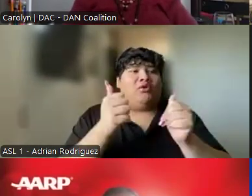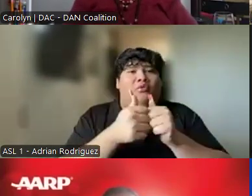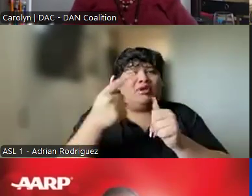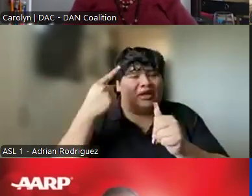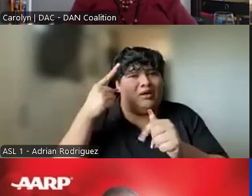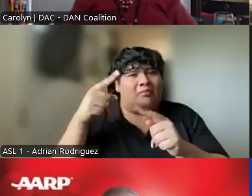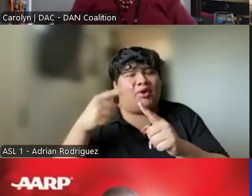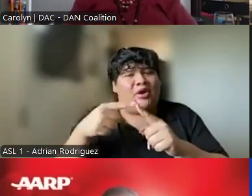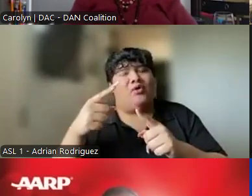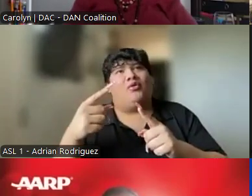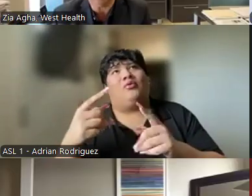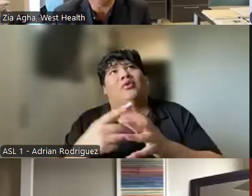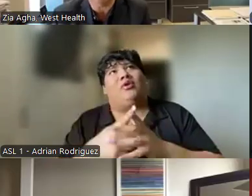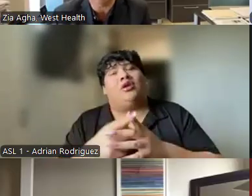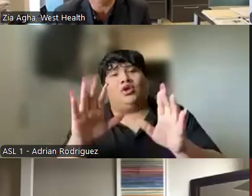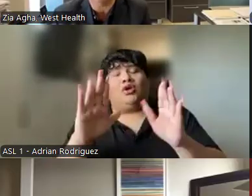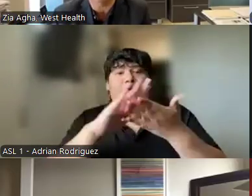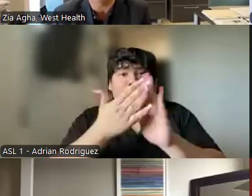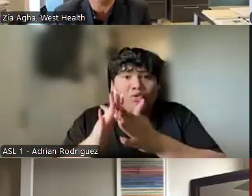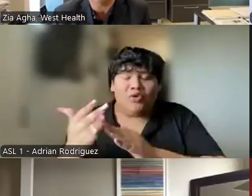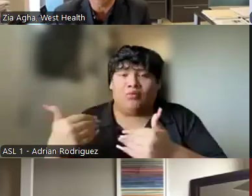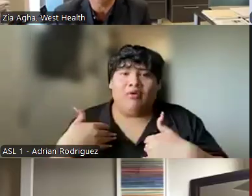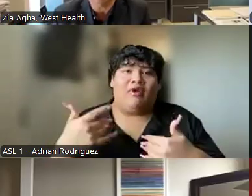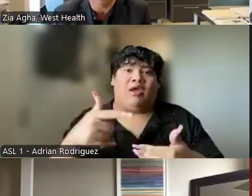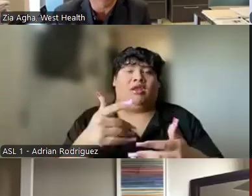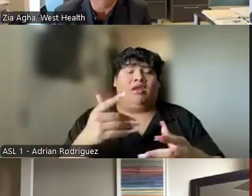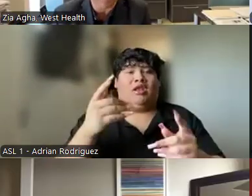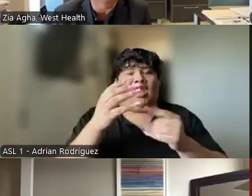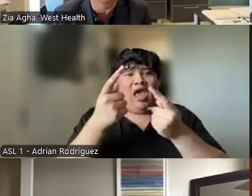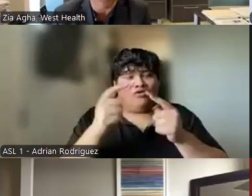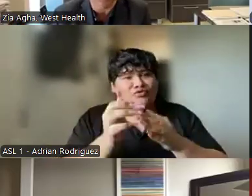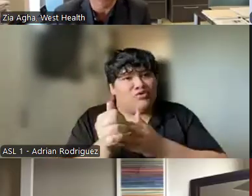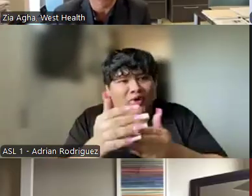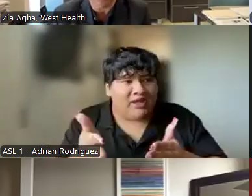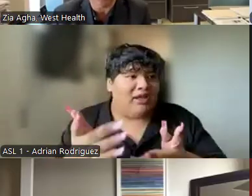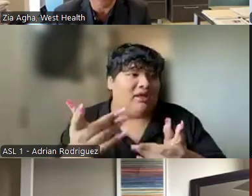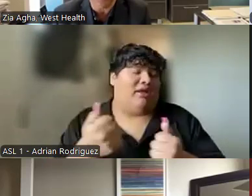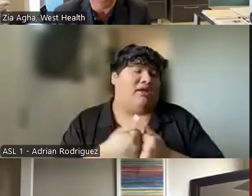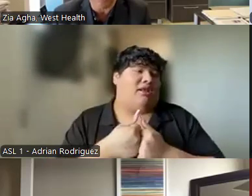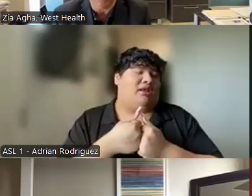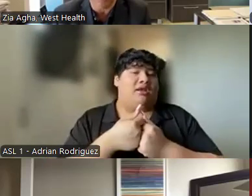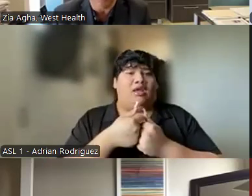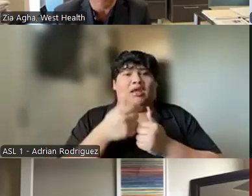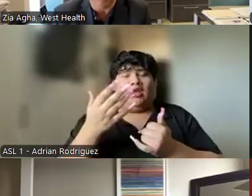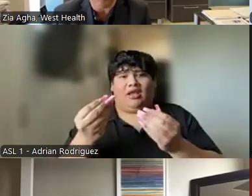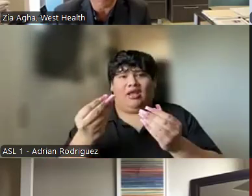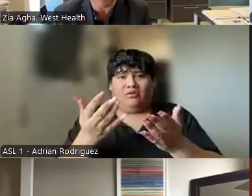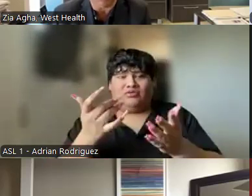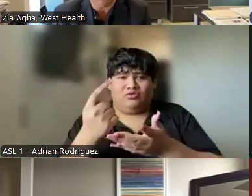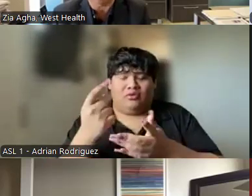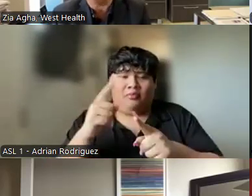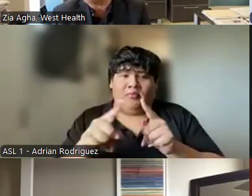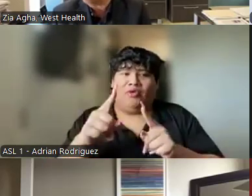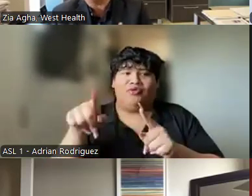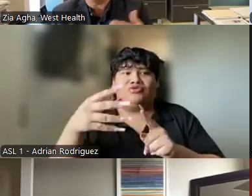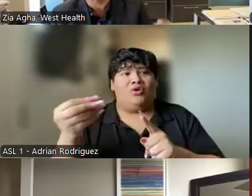about obviously the communities where we've had direct engagement and playbooks and initiatives, but there's